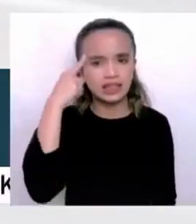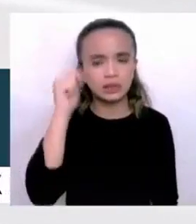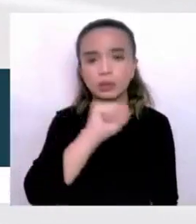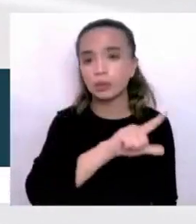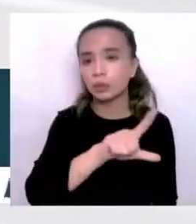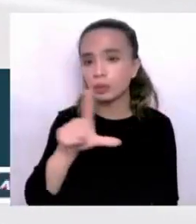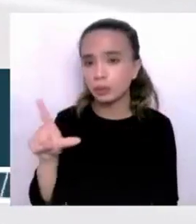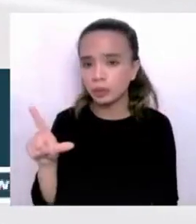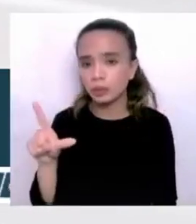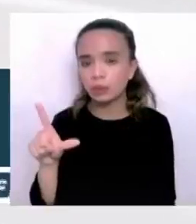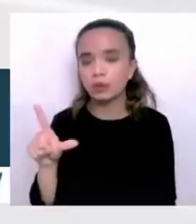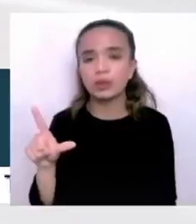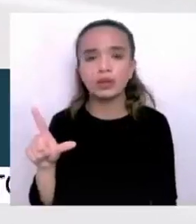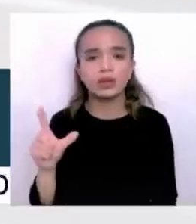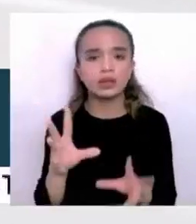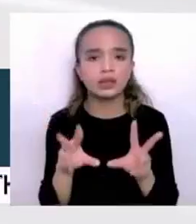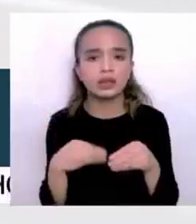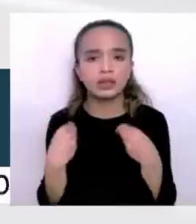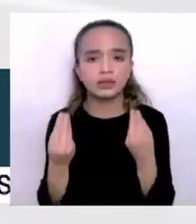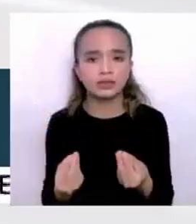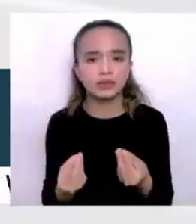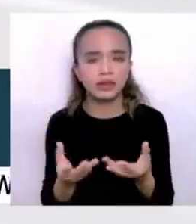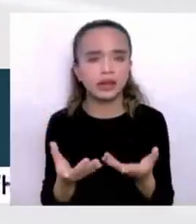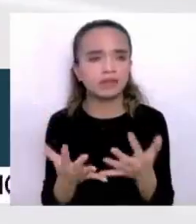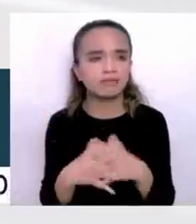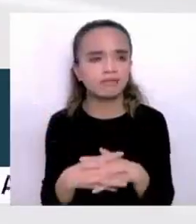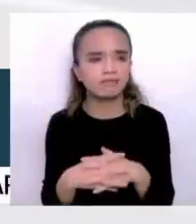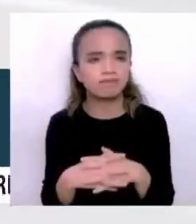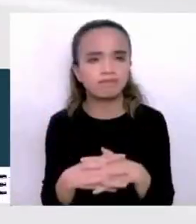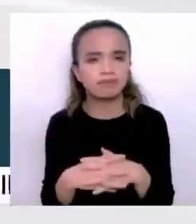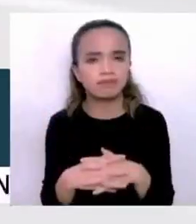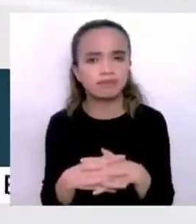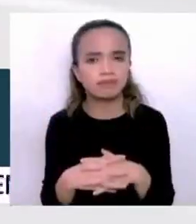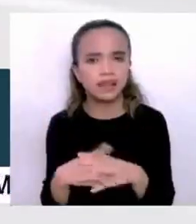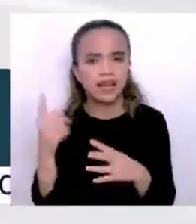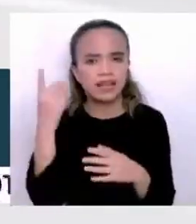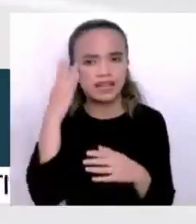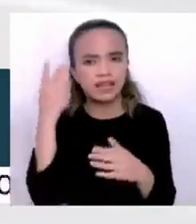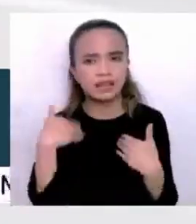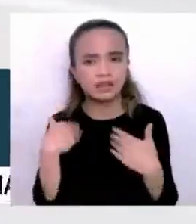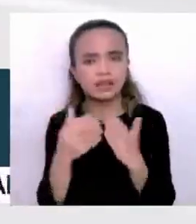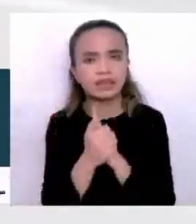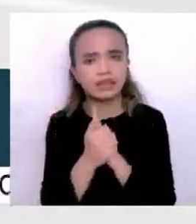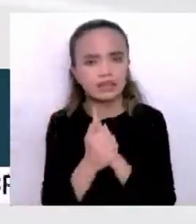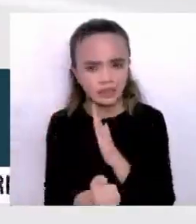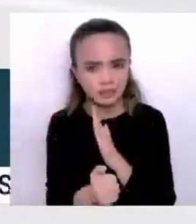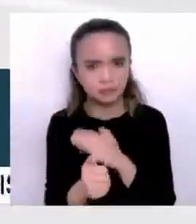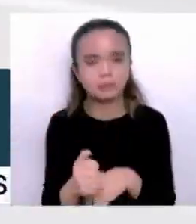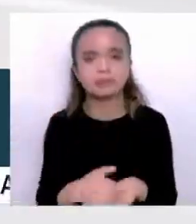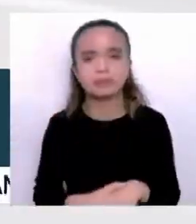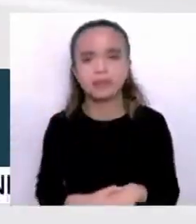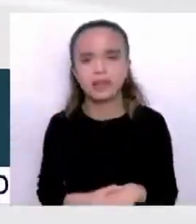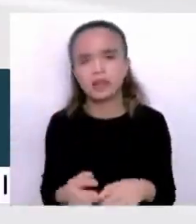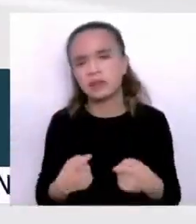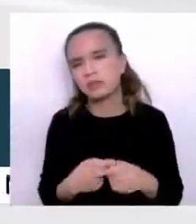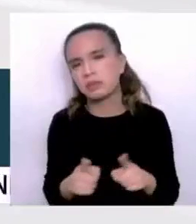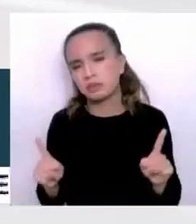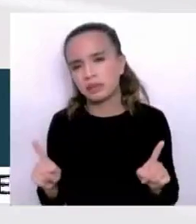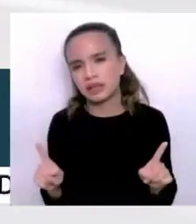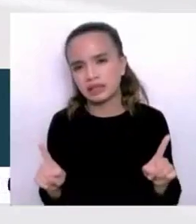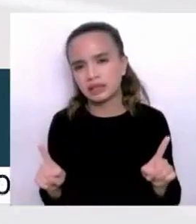individual, provided he has all the qualifications, can run. And well, as far